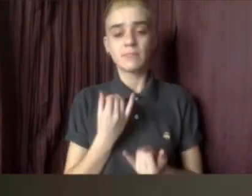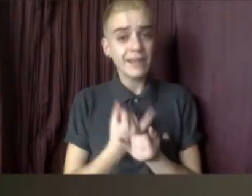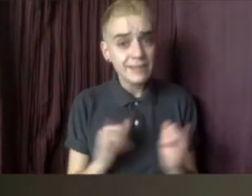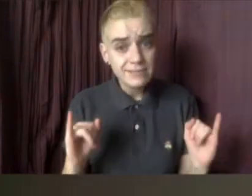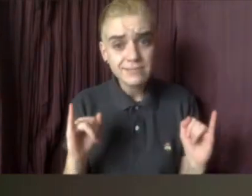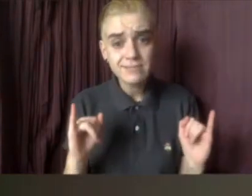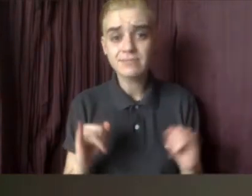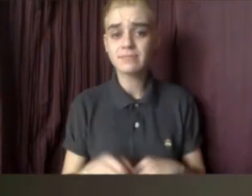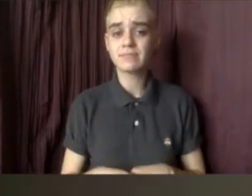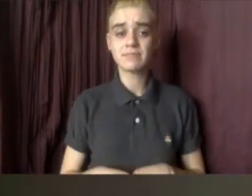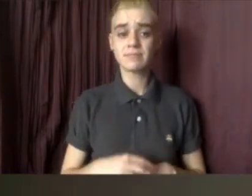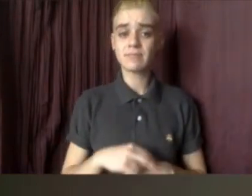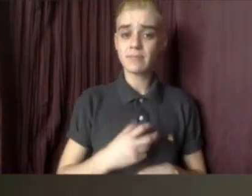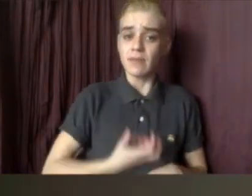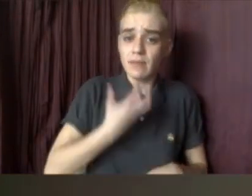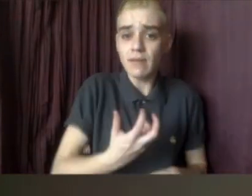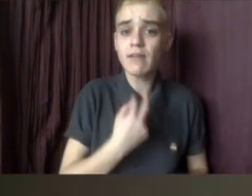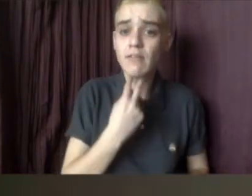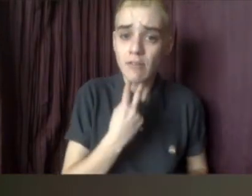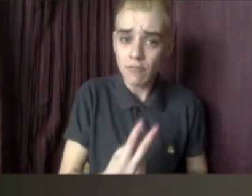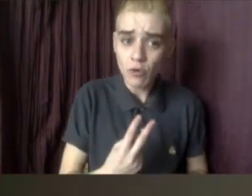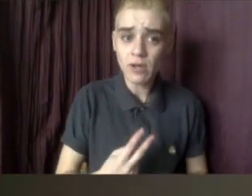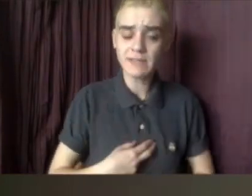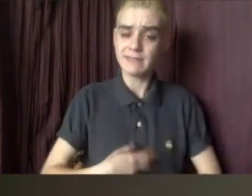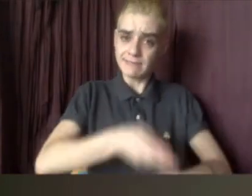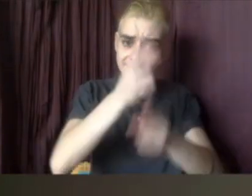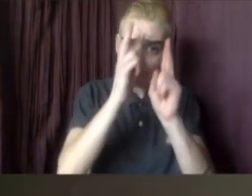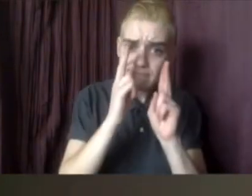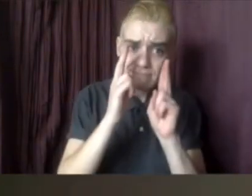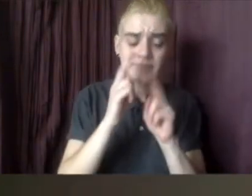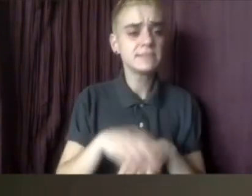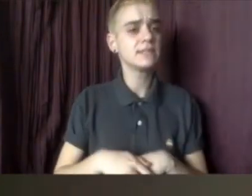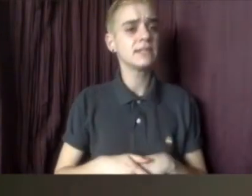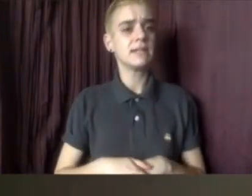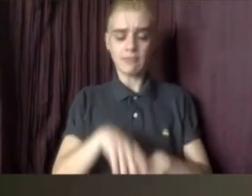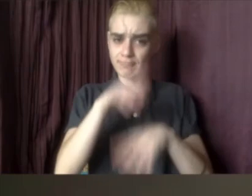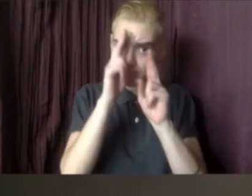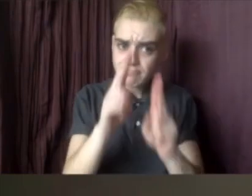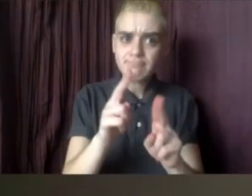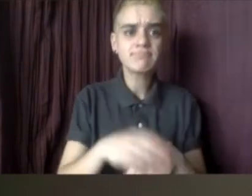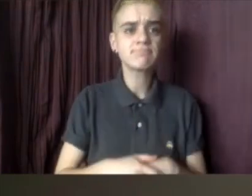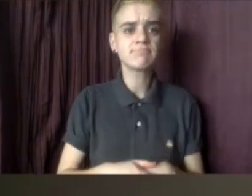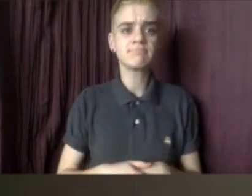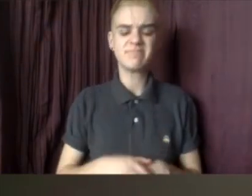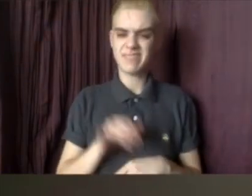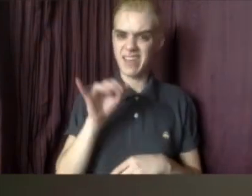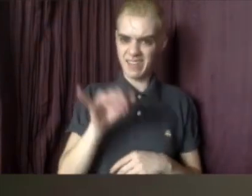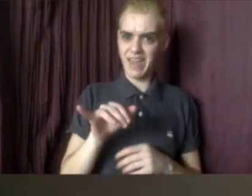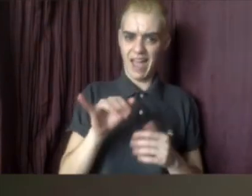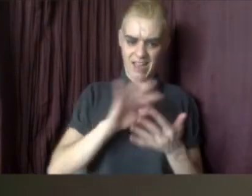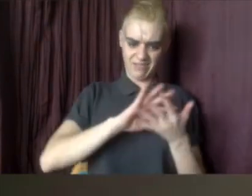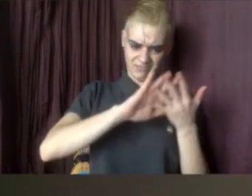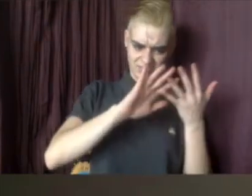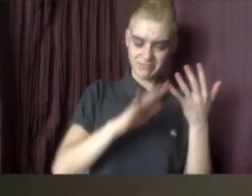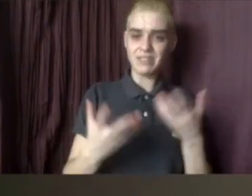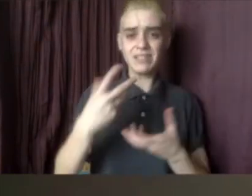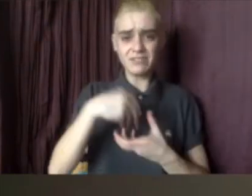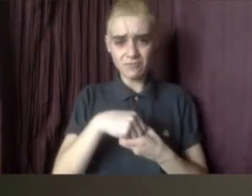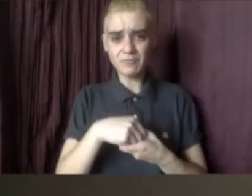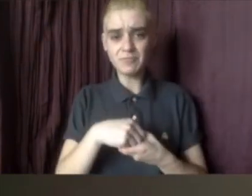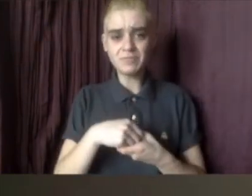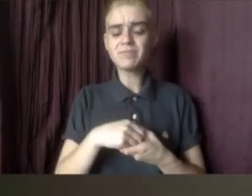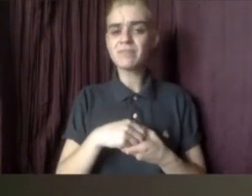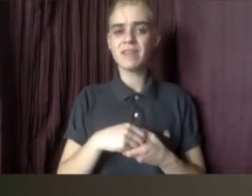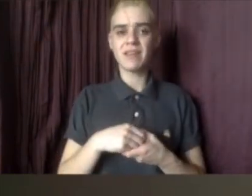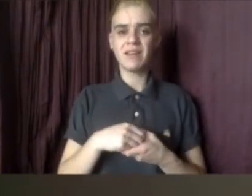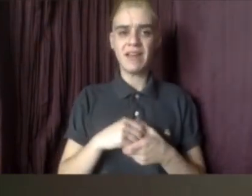my experience has been that it really takes a conversation to break that open, one conversation to break that open, and people can begin